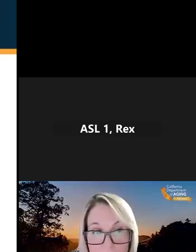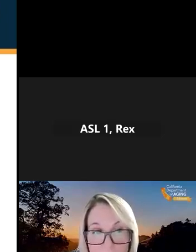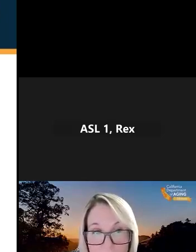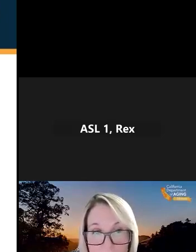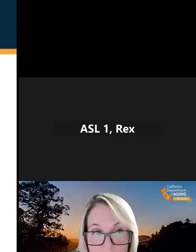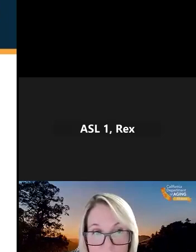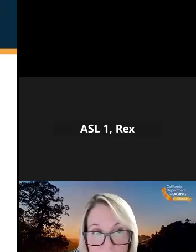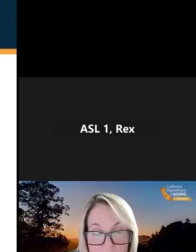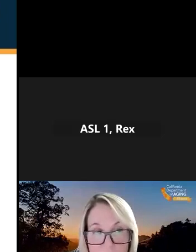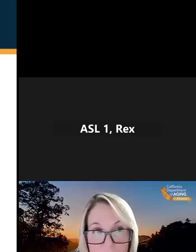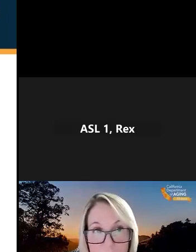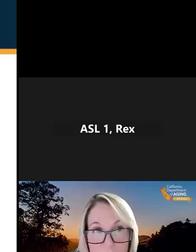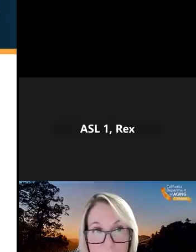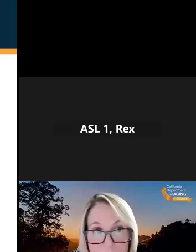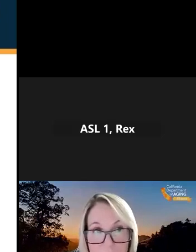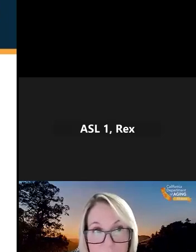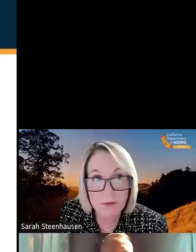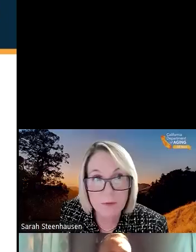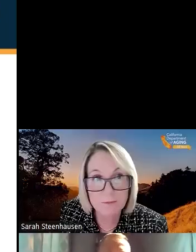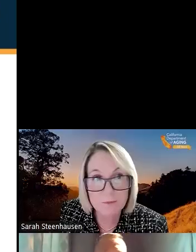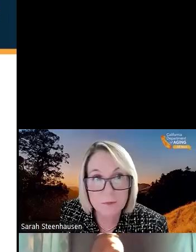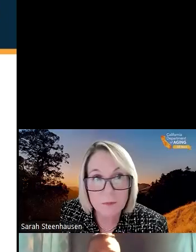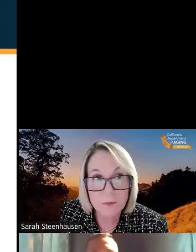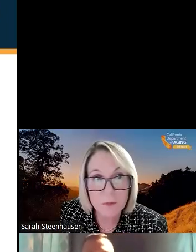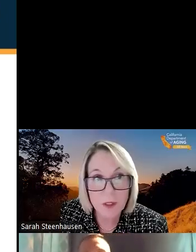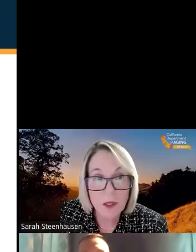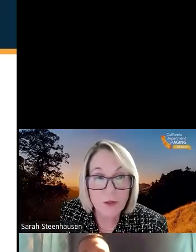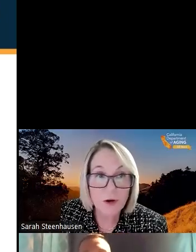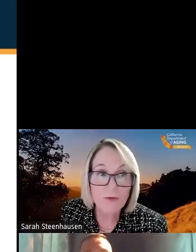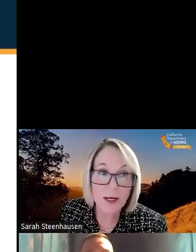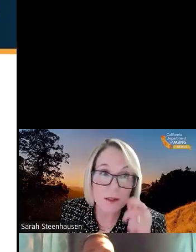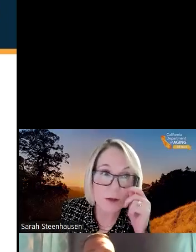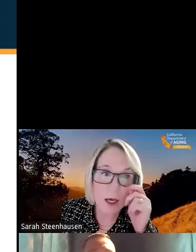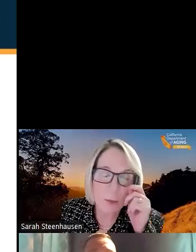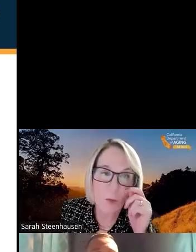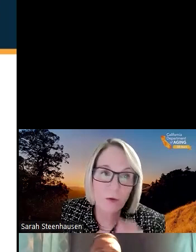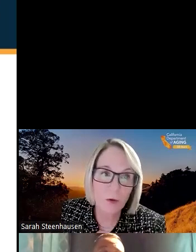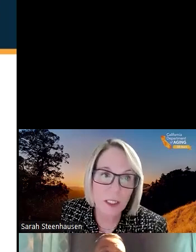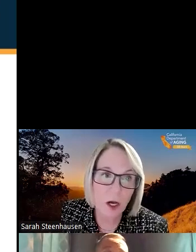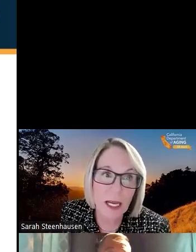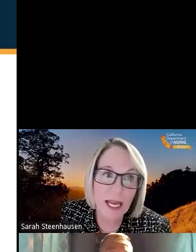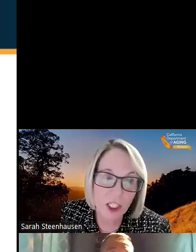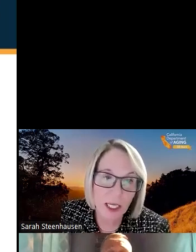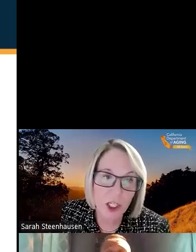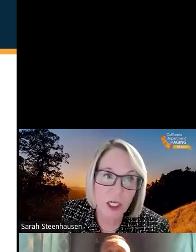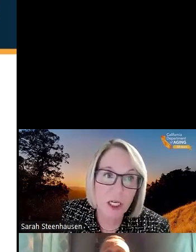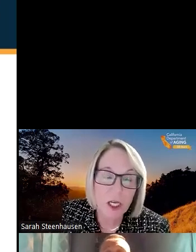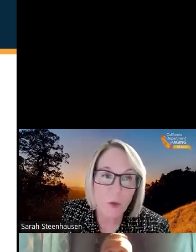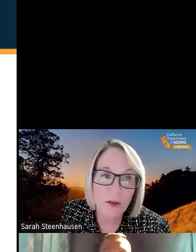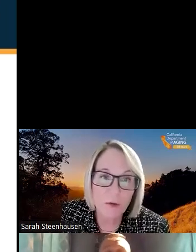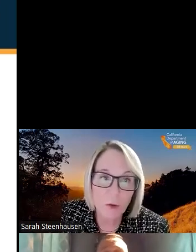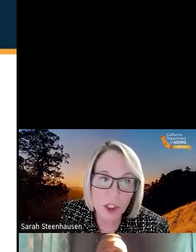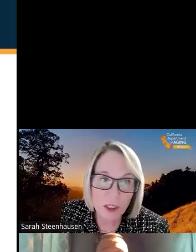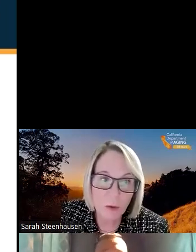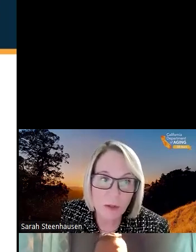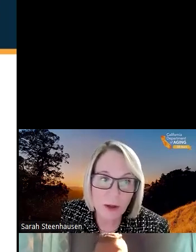System Change Initiative. Next slide, please. Third and finally, we're focusing on education.